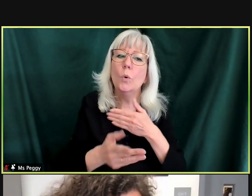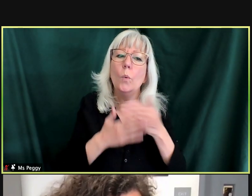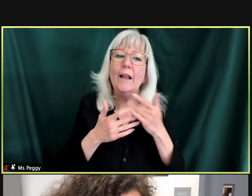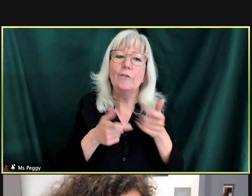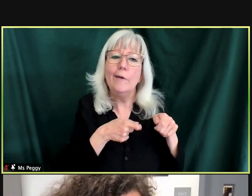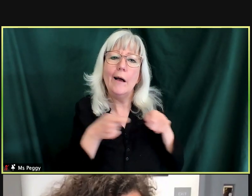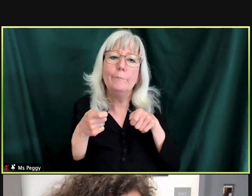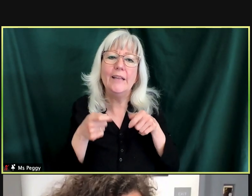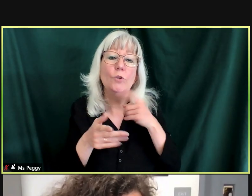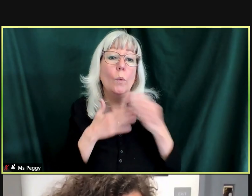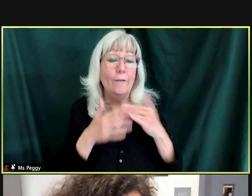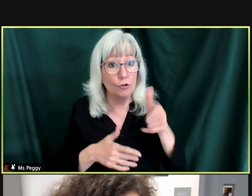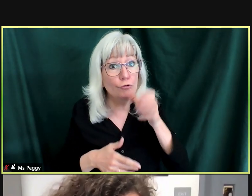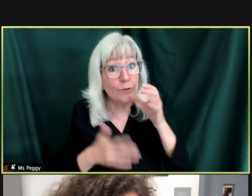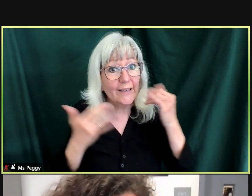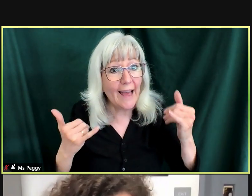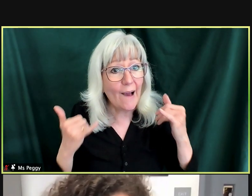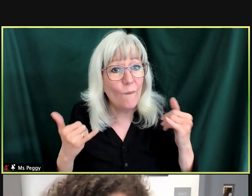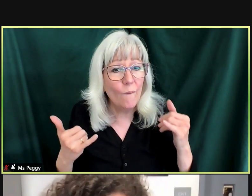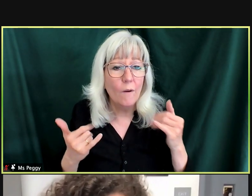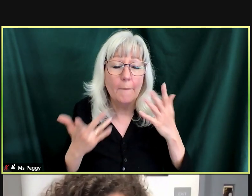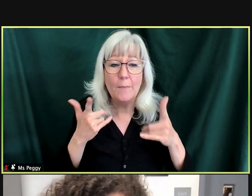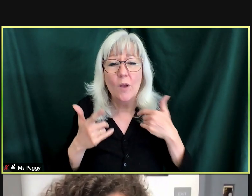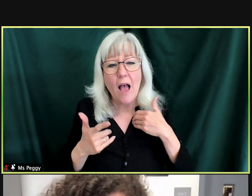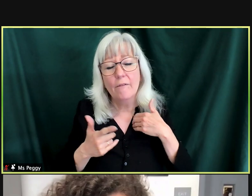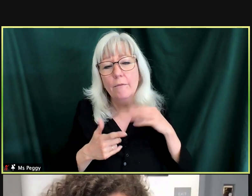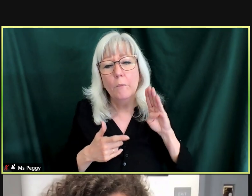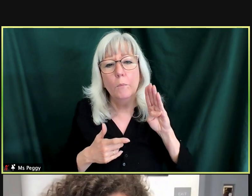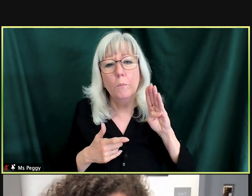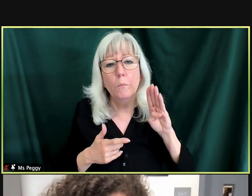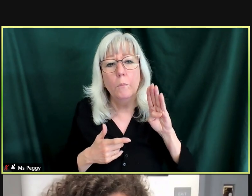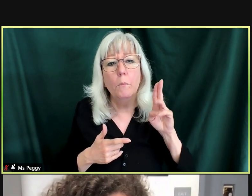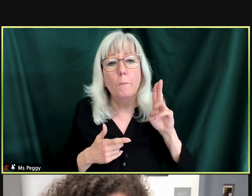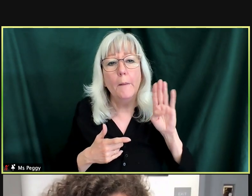drink, like a can of bubbly or something.